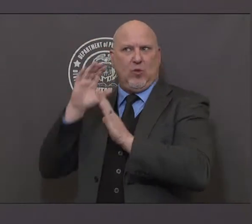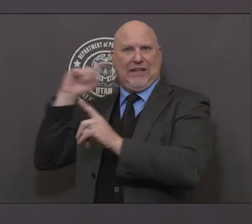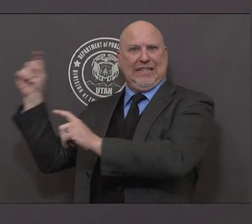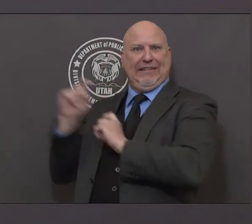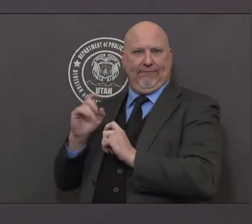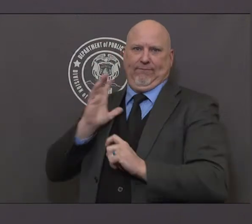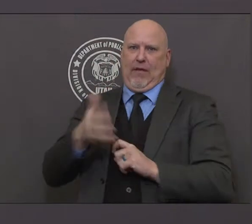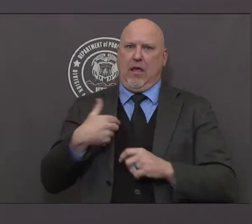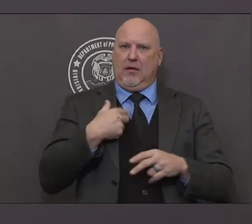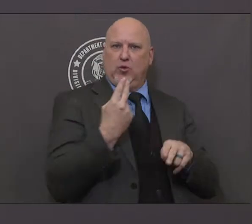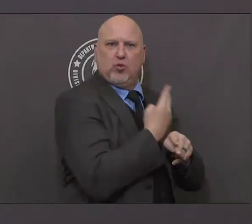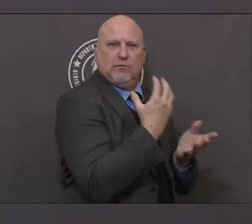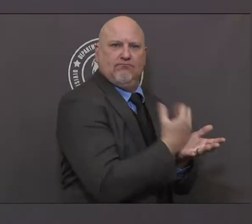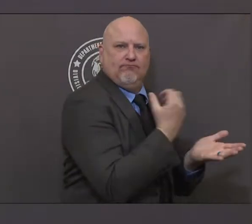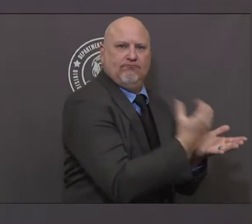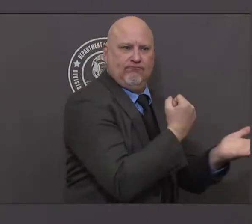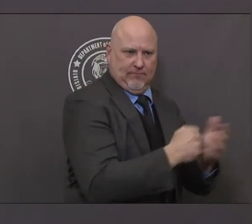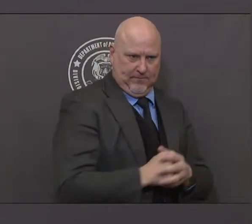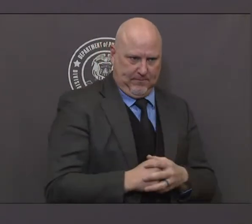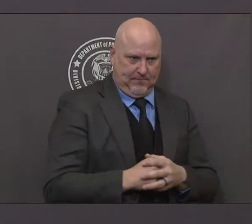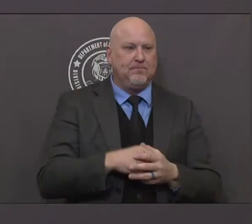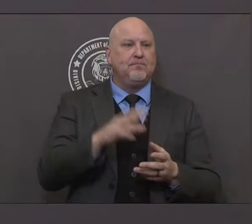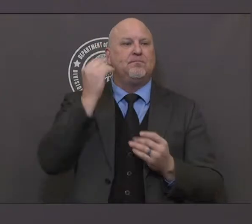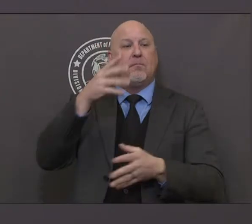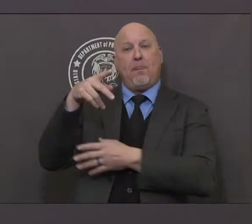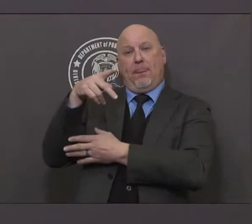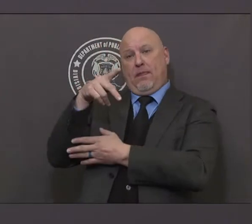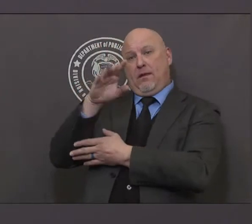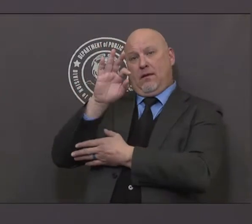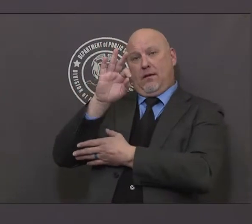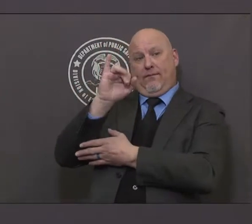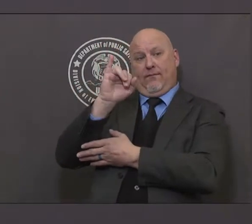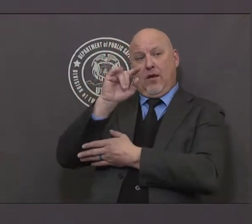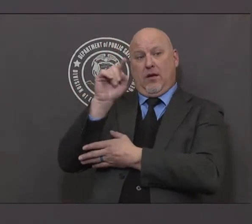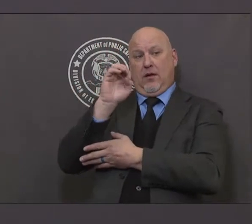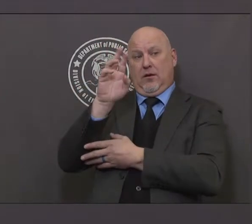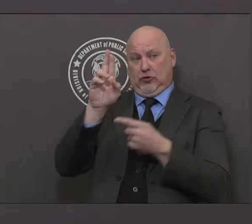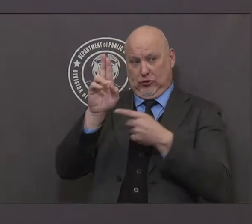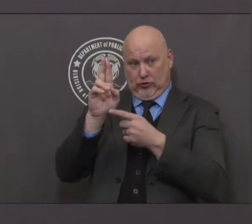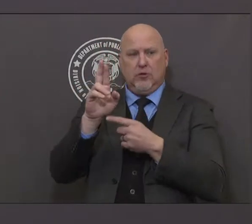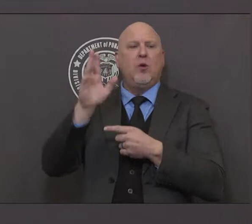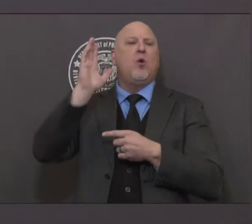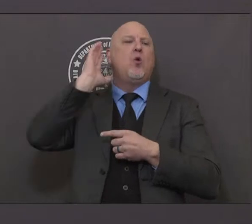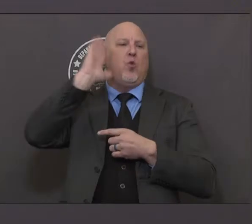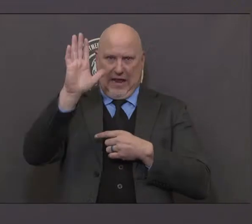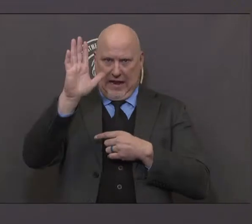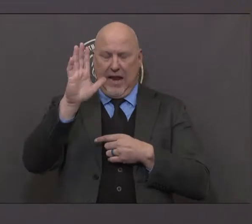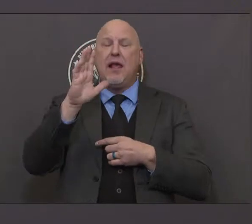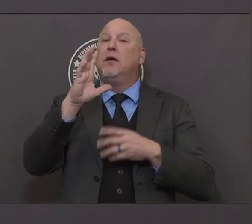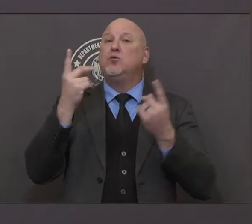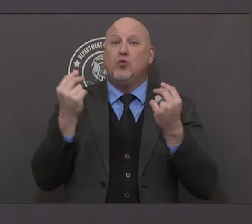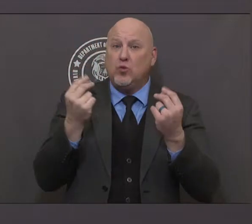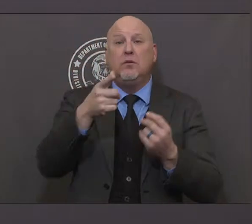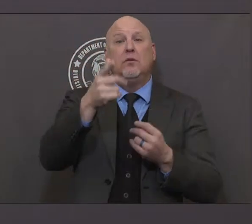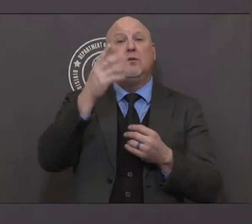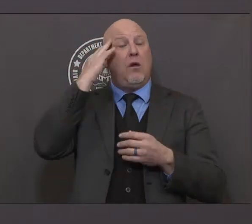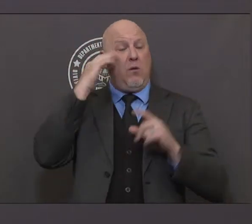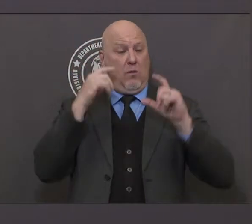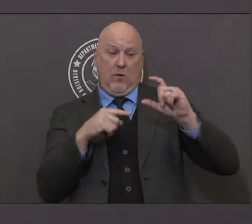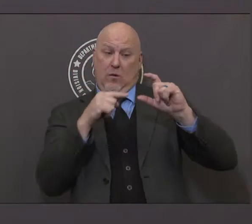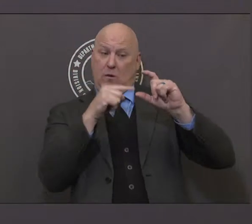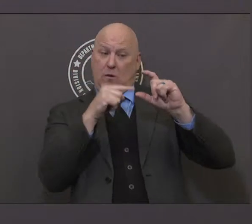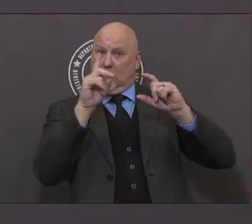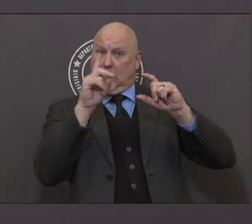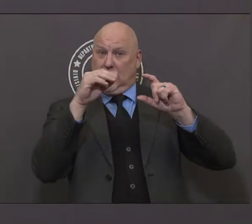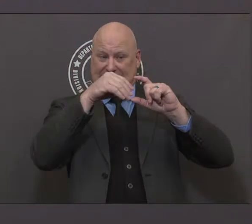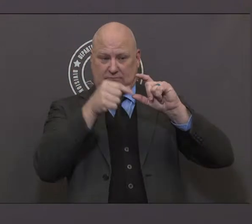equipment and syringe needed for that elusive sixth dose that we're talking about. So these vials were meant to contain 5, but there's always a little extra in there. We can get